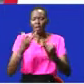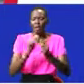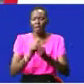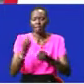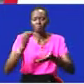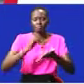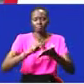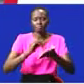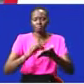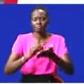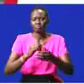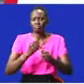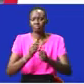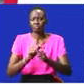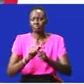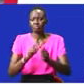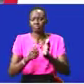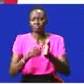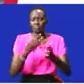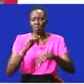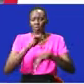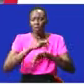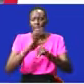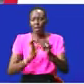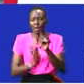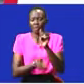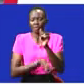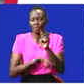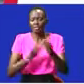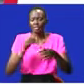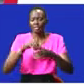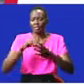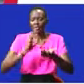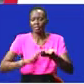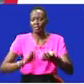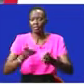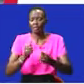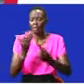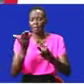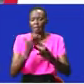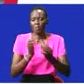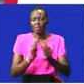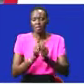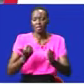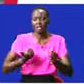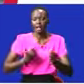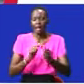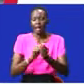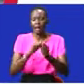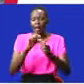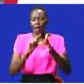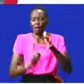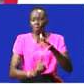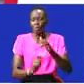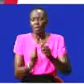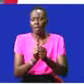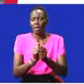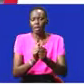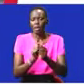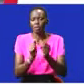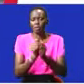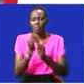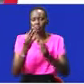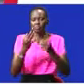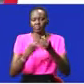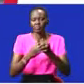kamedo gamo yego eko ma wiwe kaunti onogo ma Migori kendo nyithindo go eko oma nyiri ma igi tin apara to kod aboro kaluwore